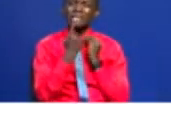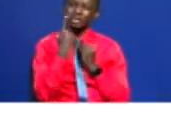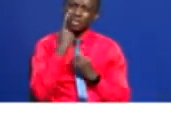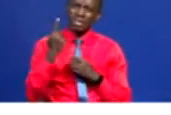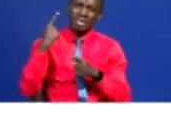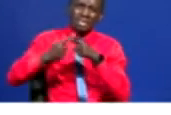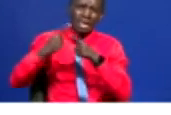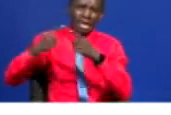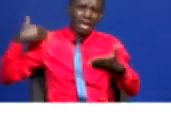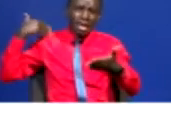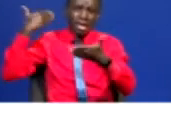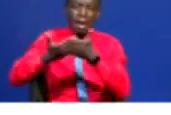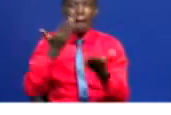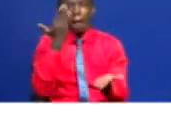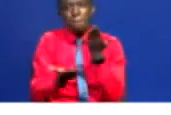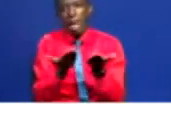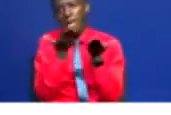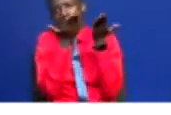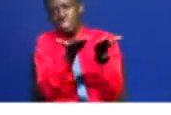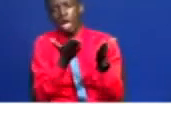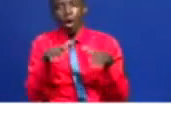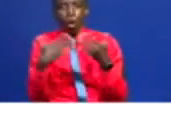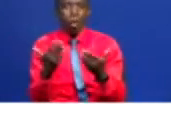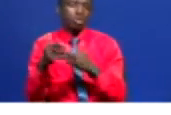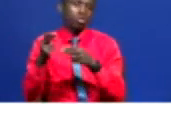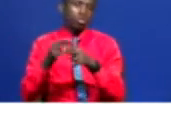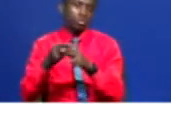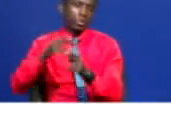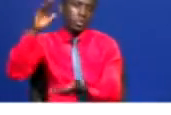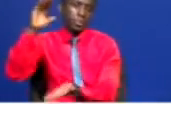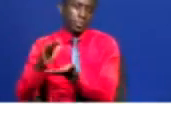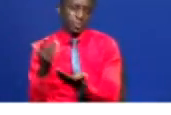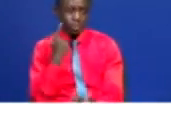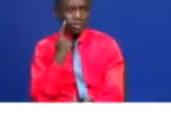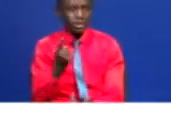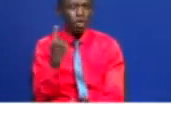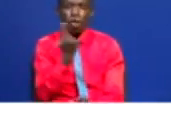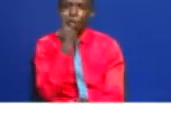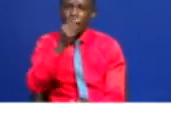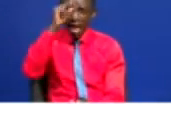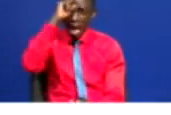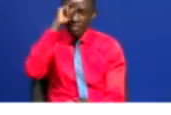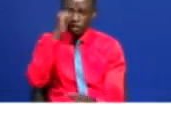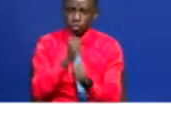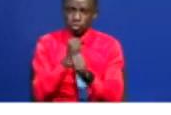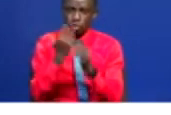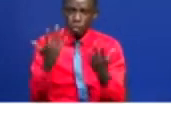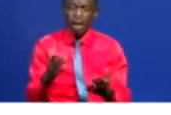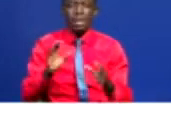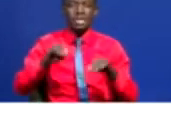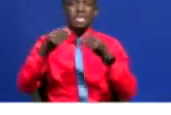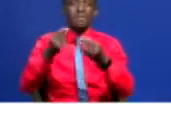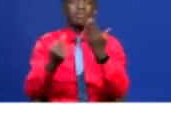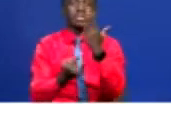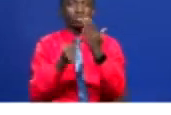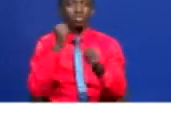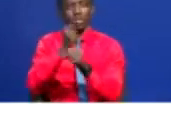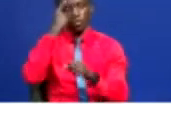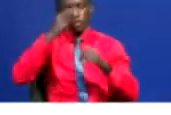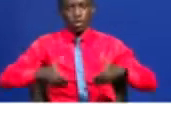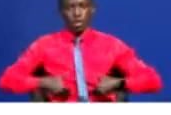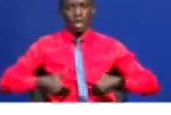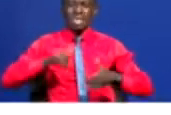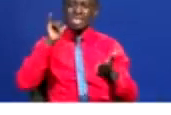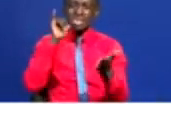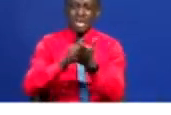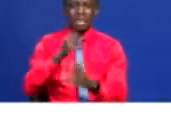either diminished or they are non-existent. So the only option available for government is to get digital jobs for our youth. And that is the frontier that we